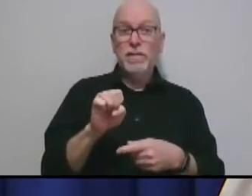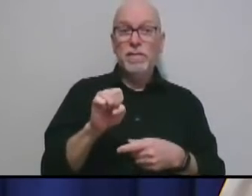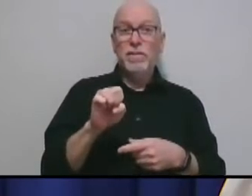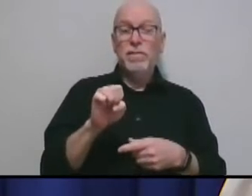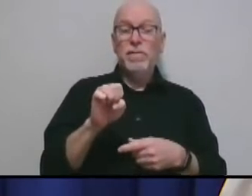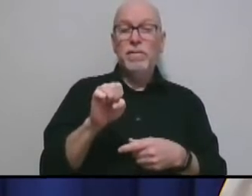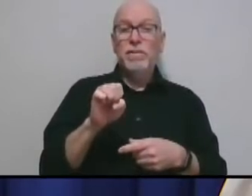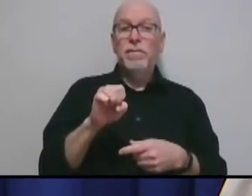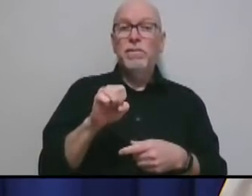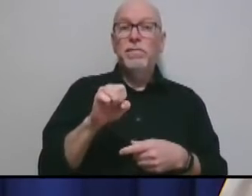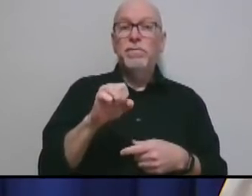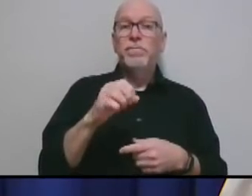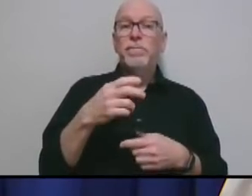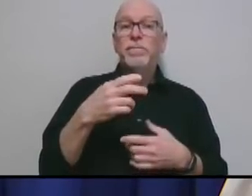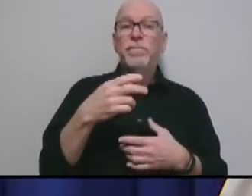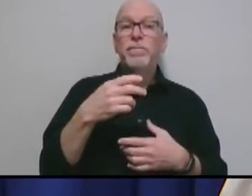to